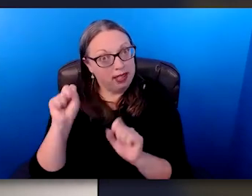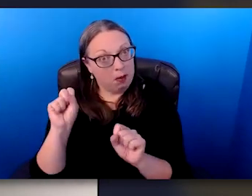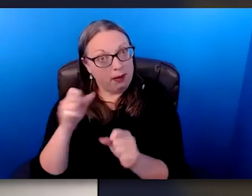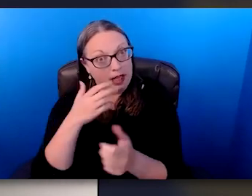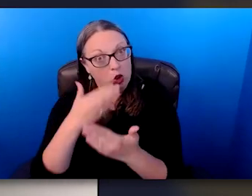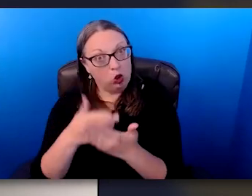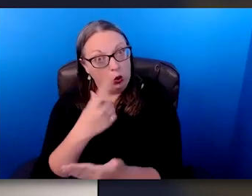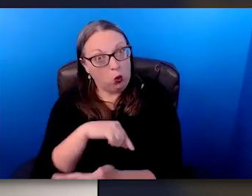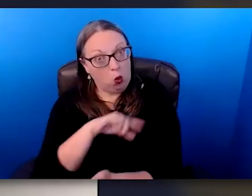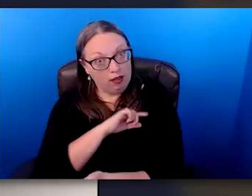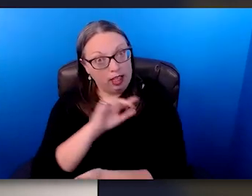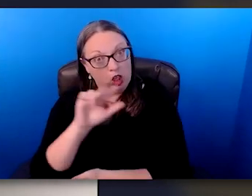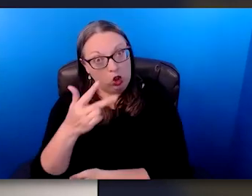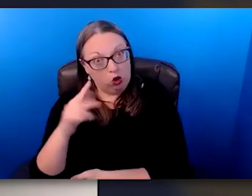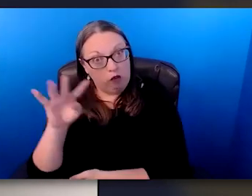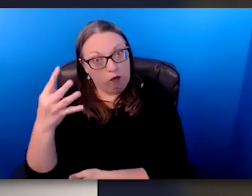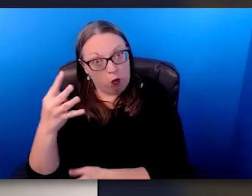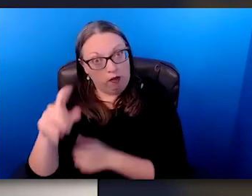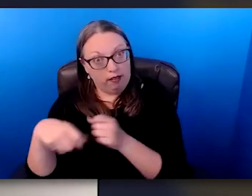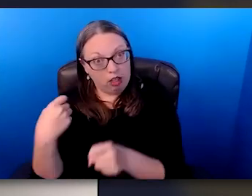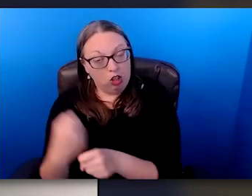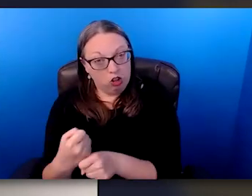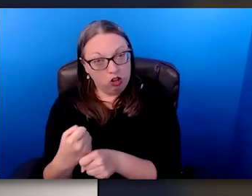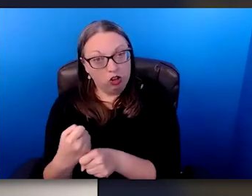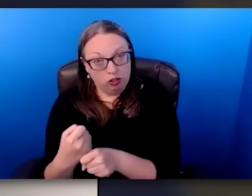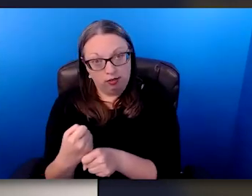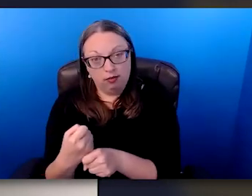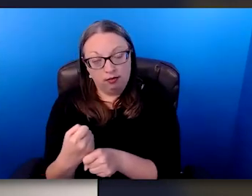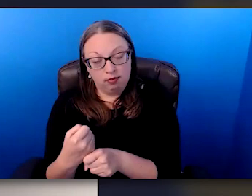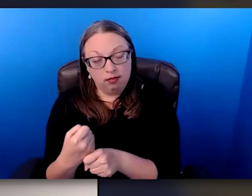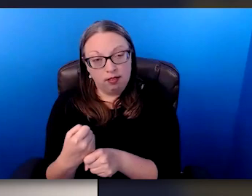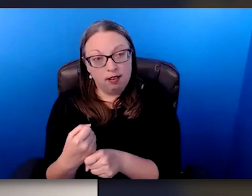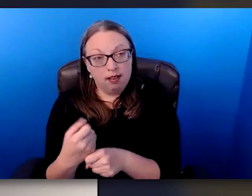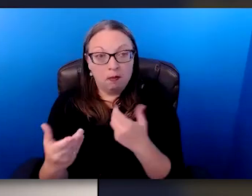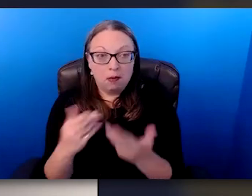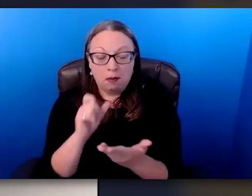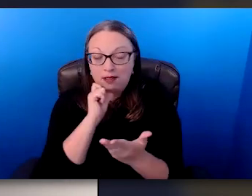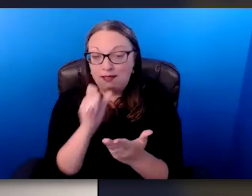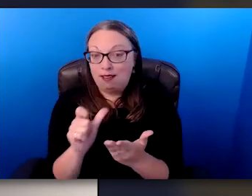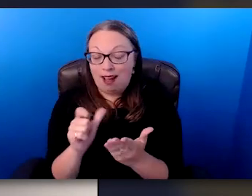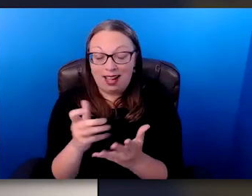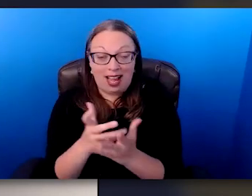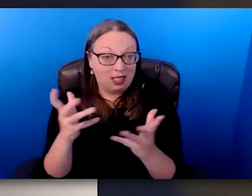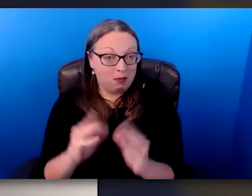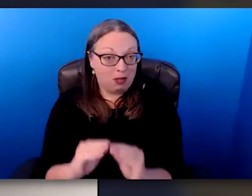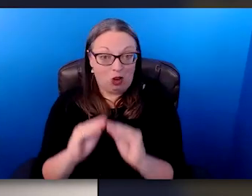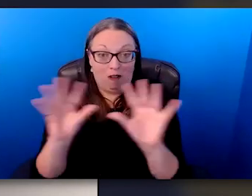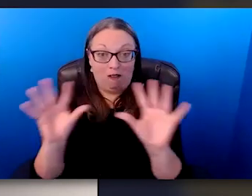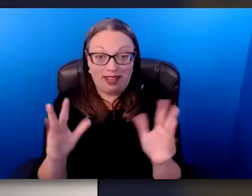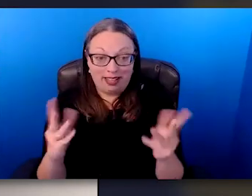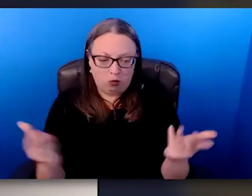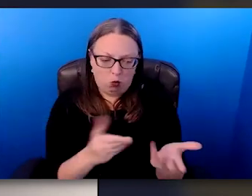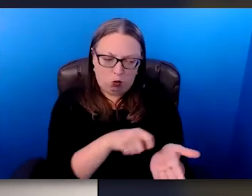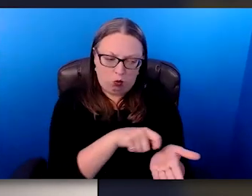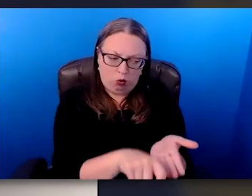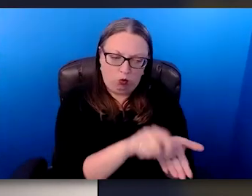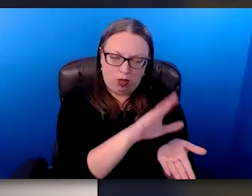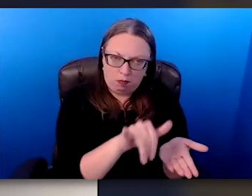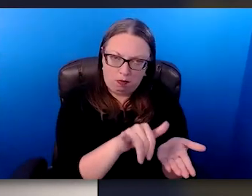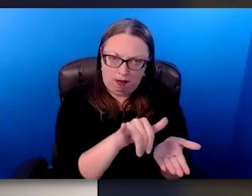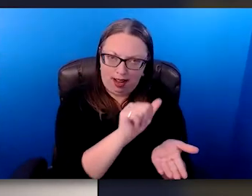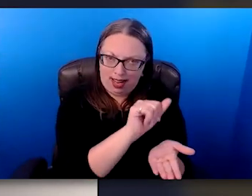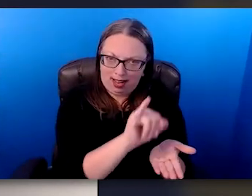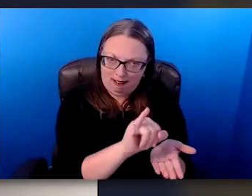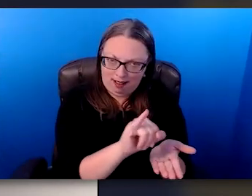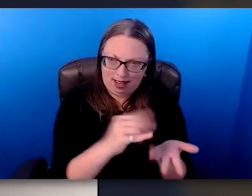third and fourth year. And it won't be perhaps as obvious what was written by the AI